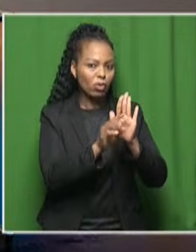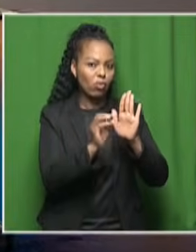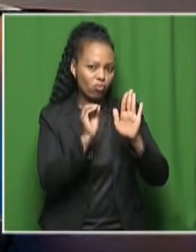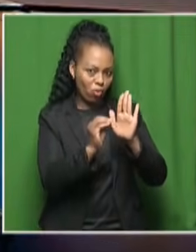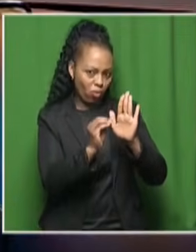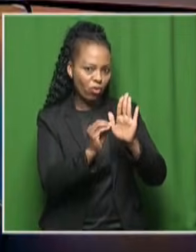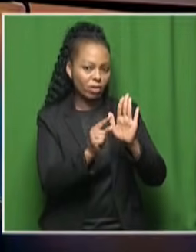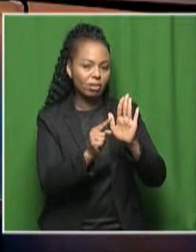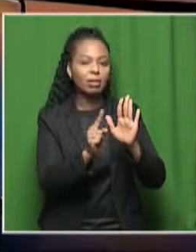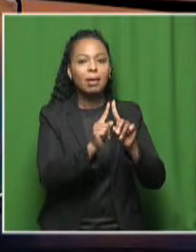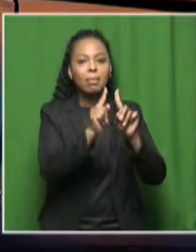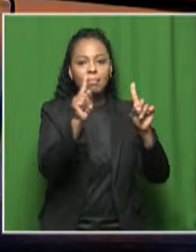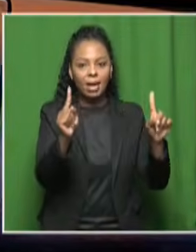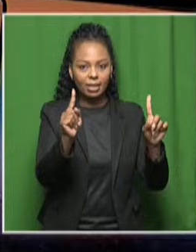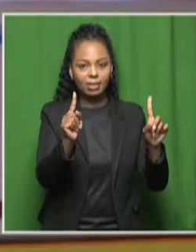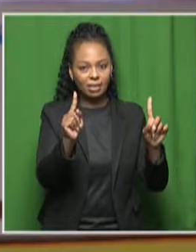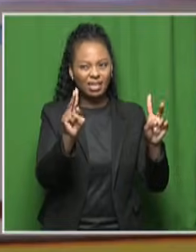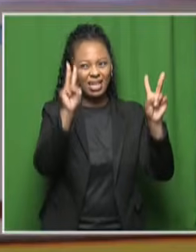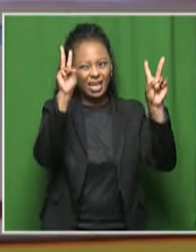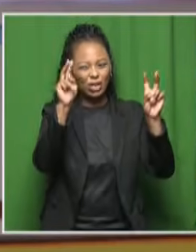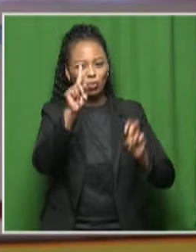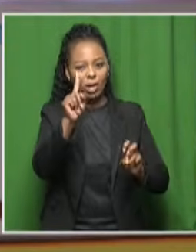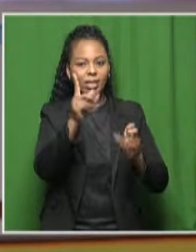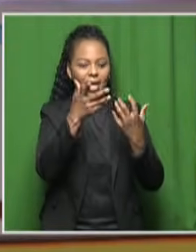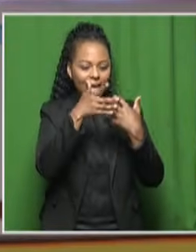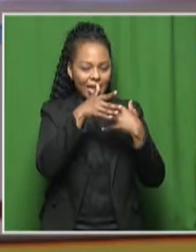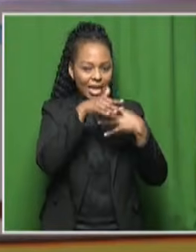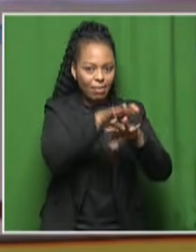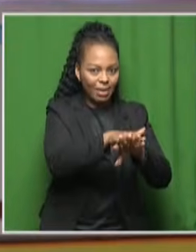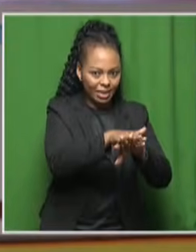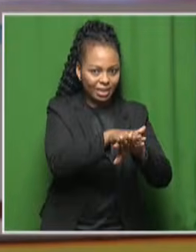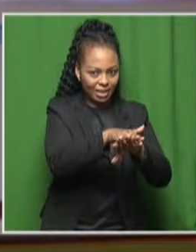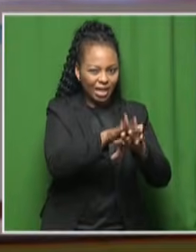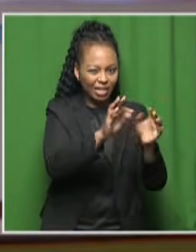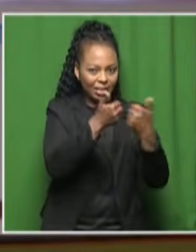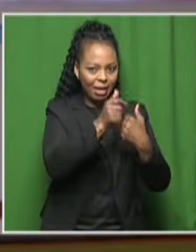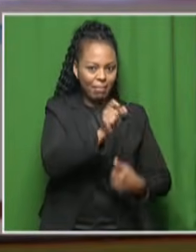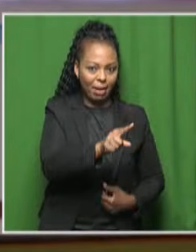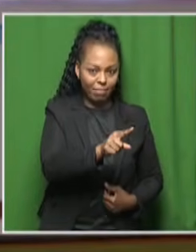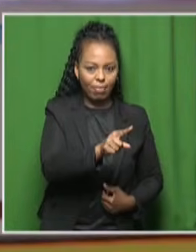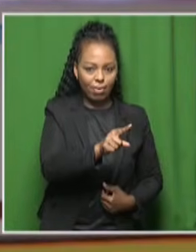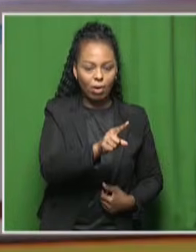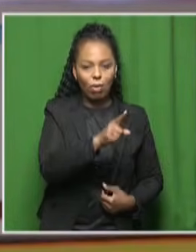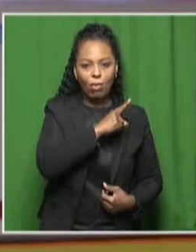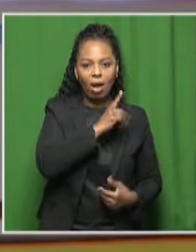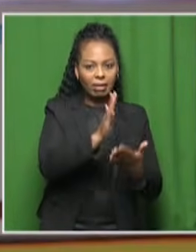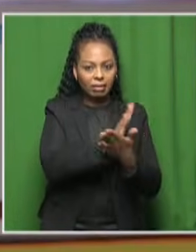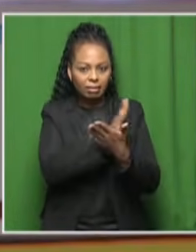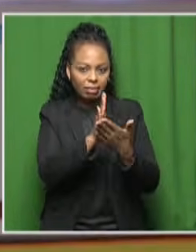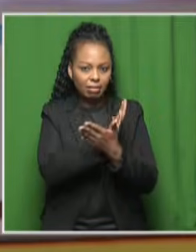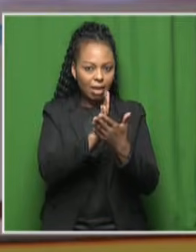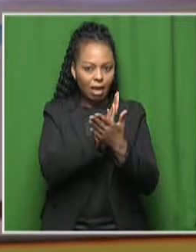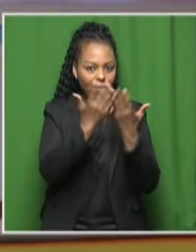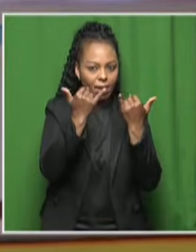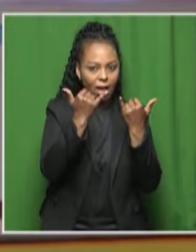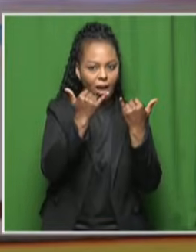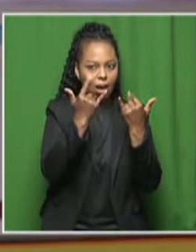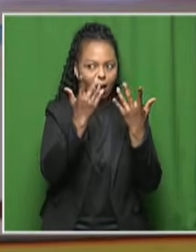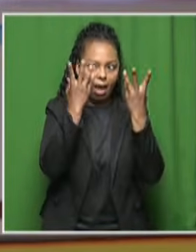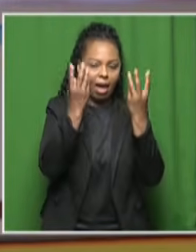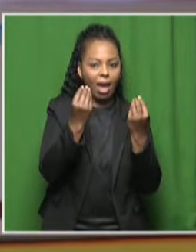think the issue is in implementation. So what we find is there are little pockets of world-class digital